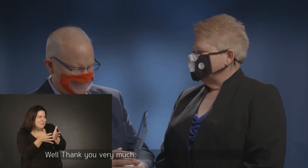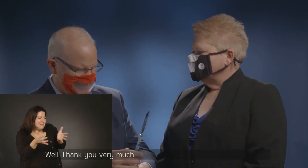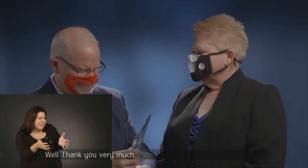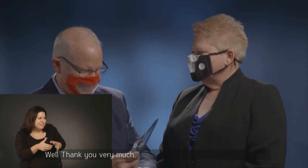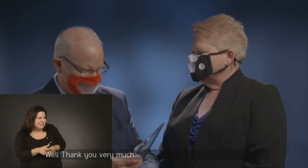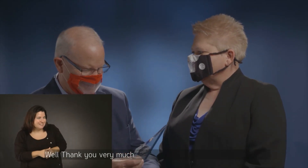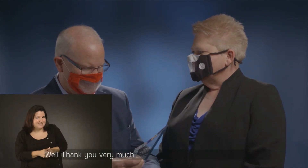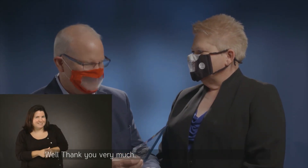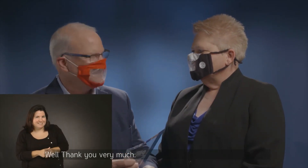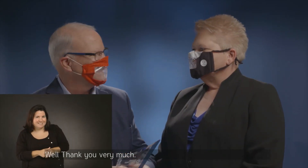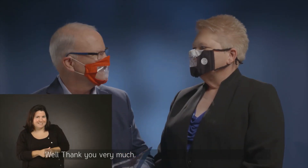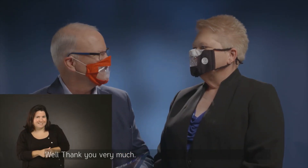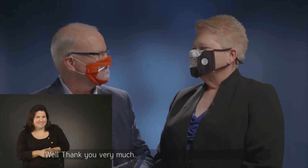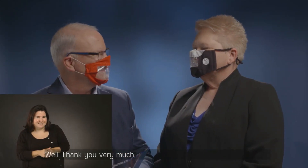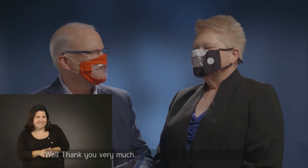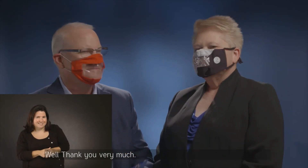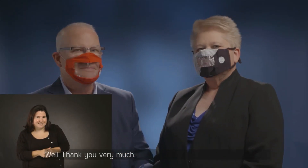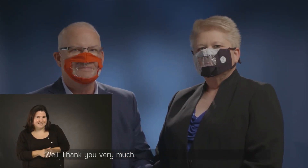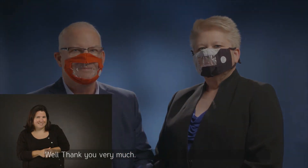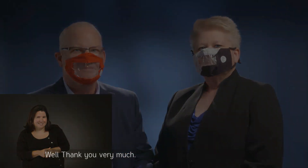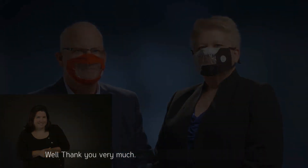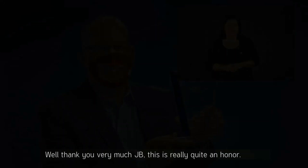much.